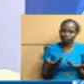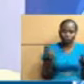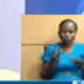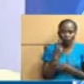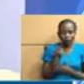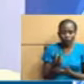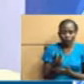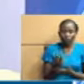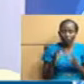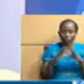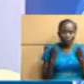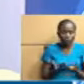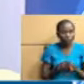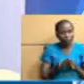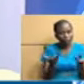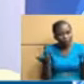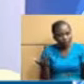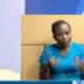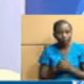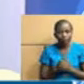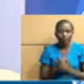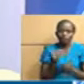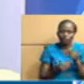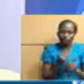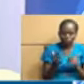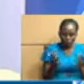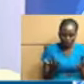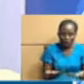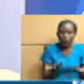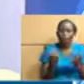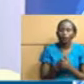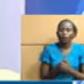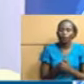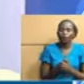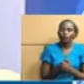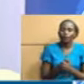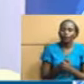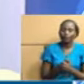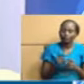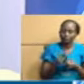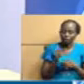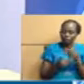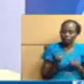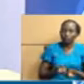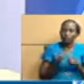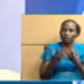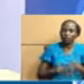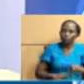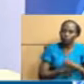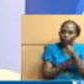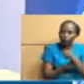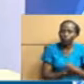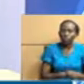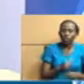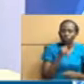how global supply systems should be given all the support they need, and you don't